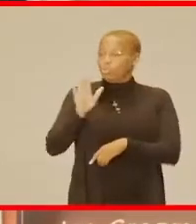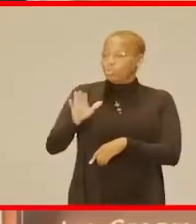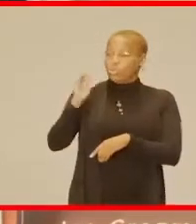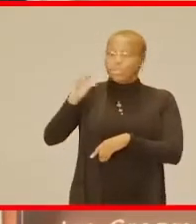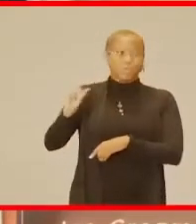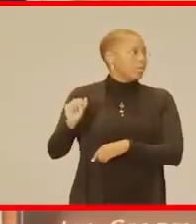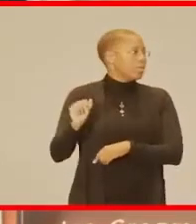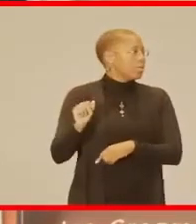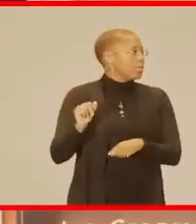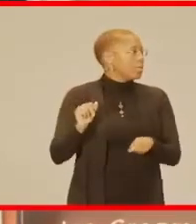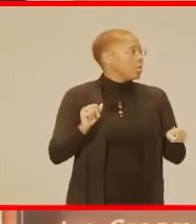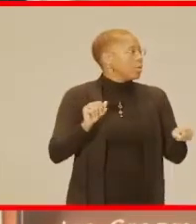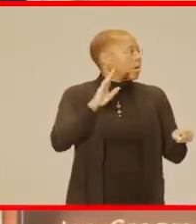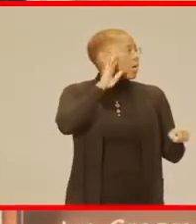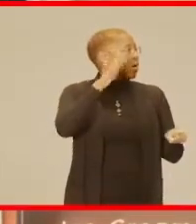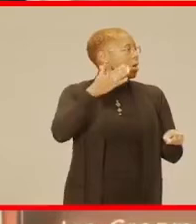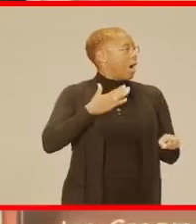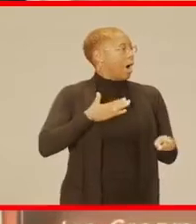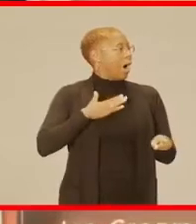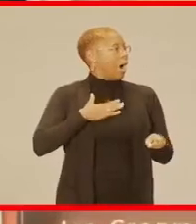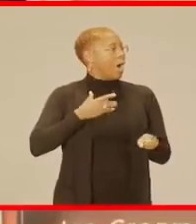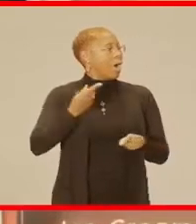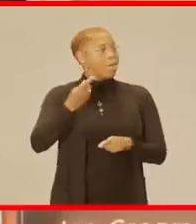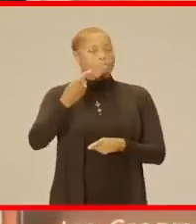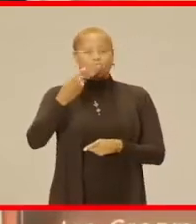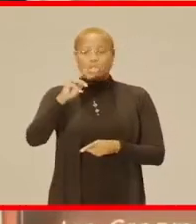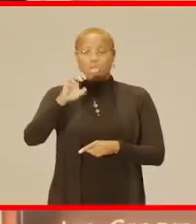Hi, I'm Danica. I'm autistic.